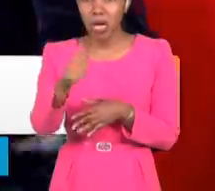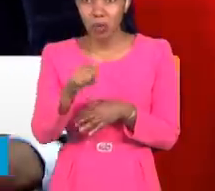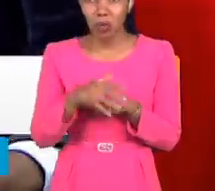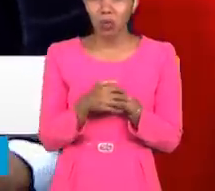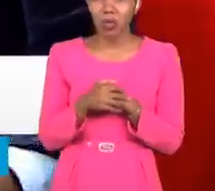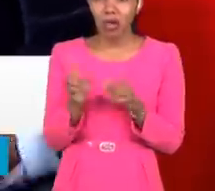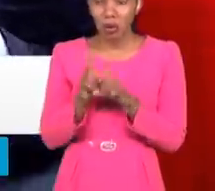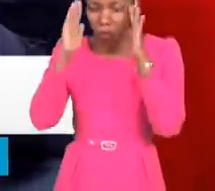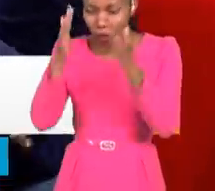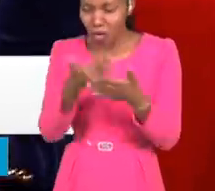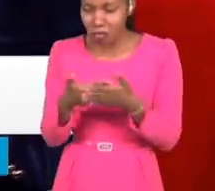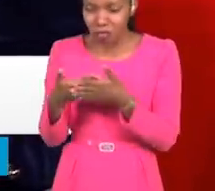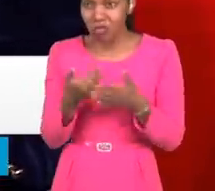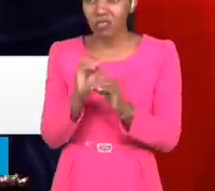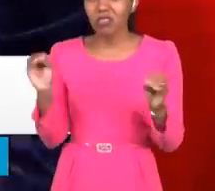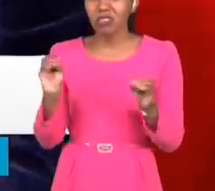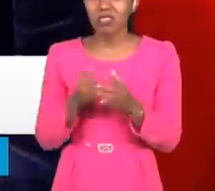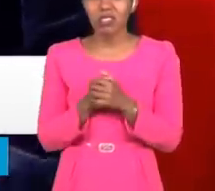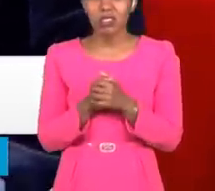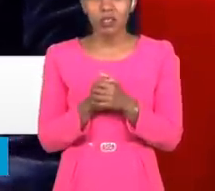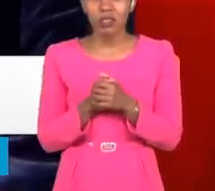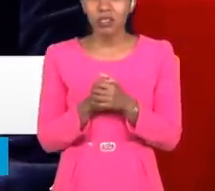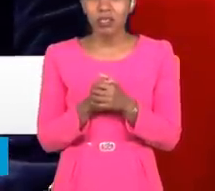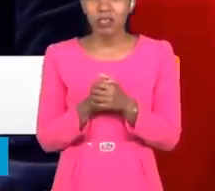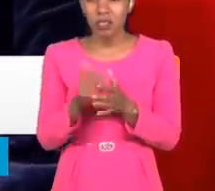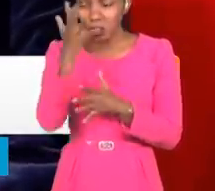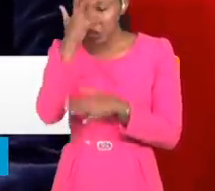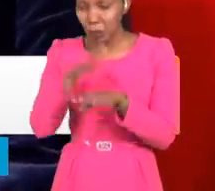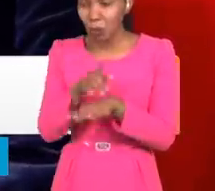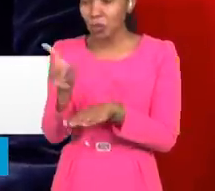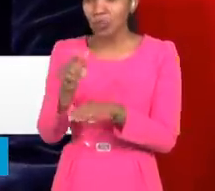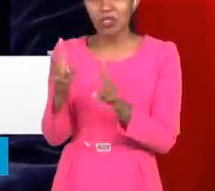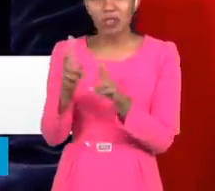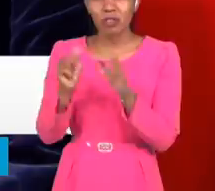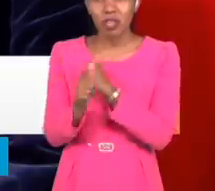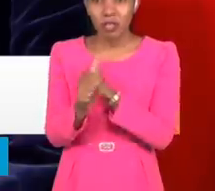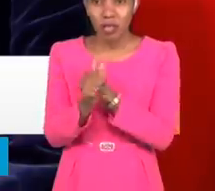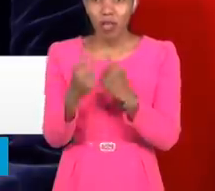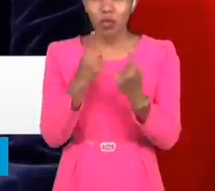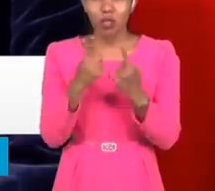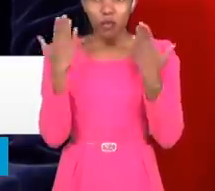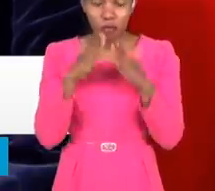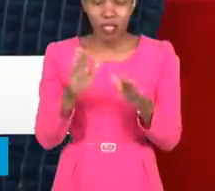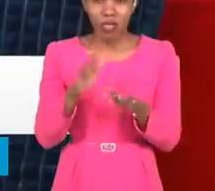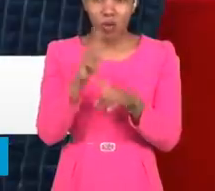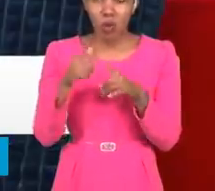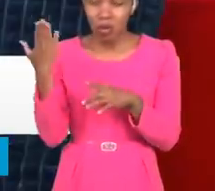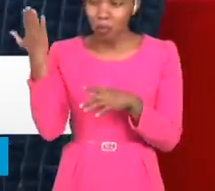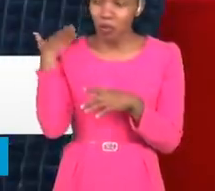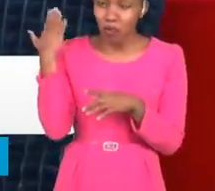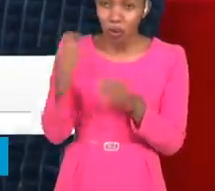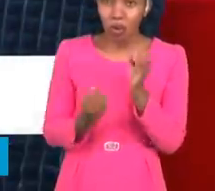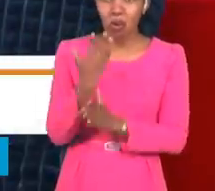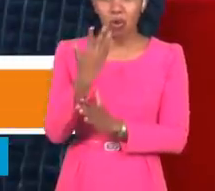given attention. Yeah, so and the mama is the one typing. Yes. Shame on you. It's very dangerous. Yeah. As you've said, in our days, we never had such